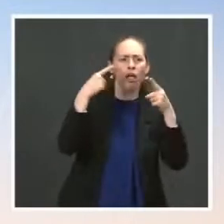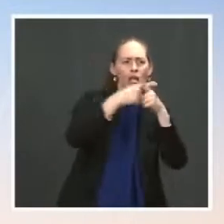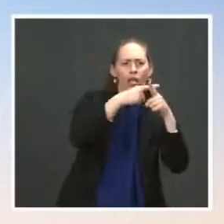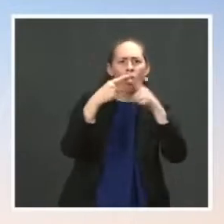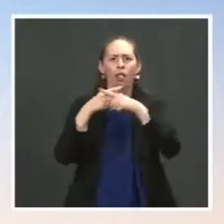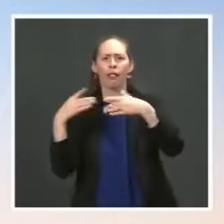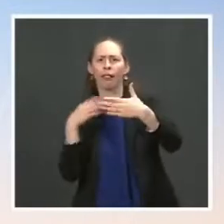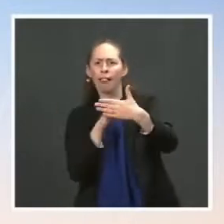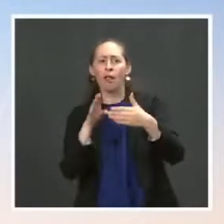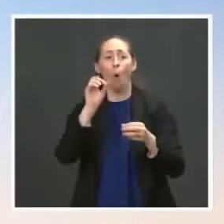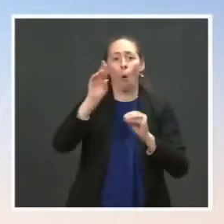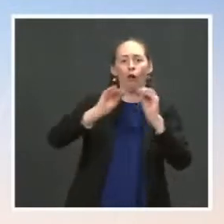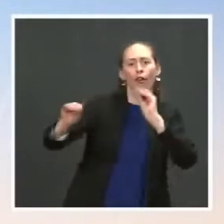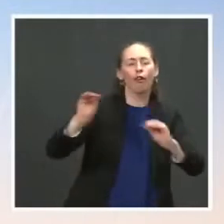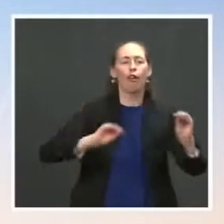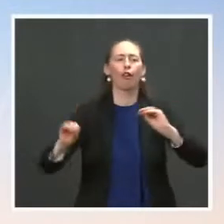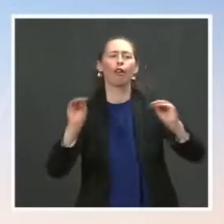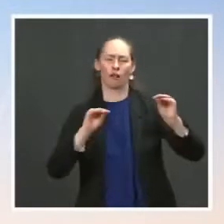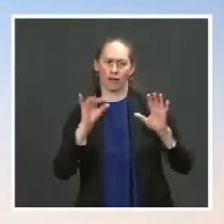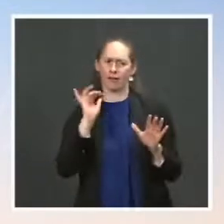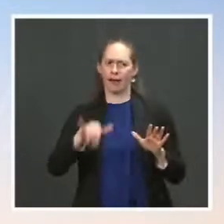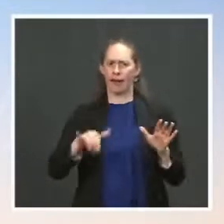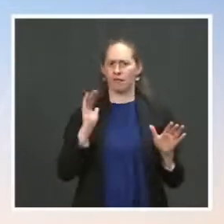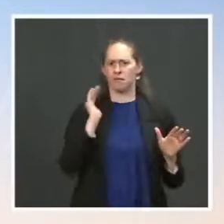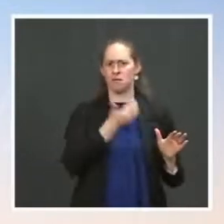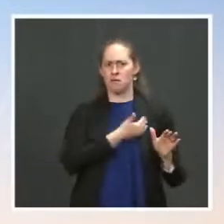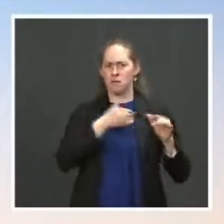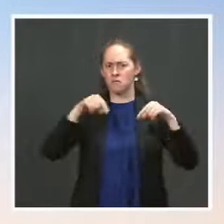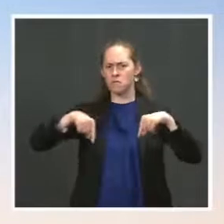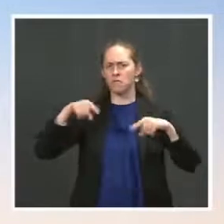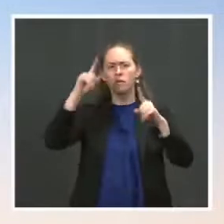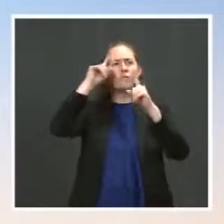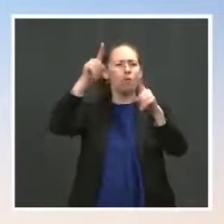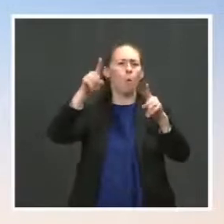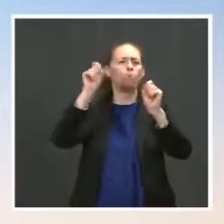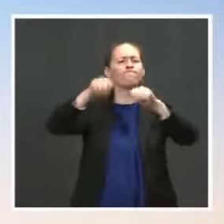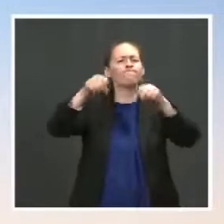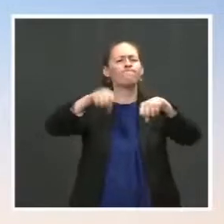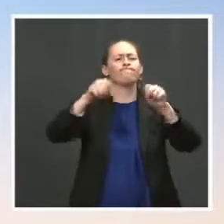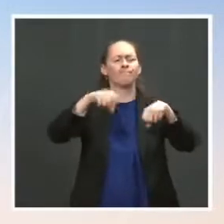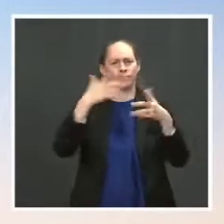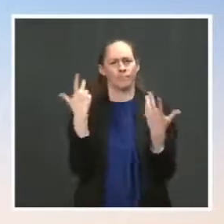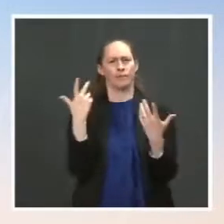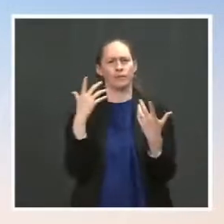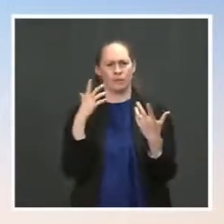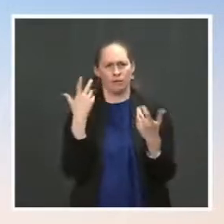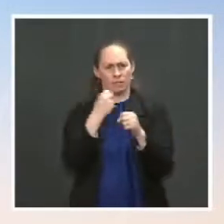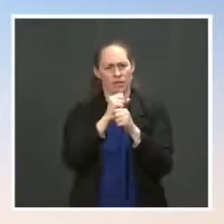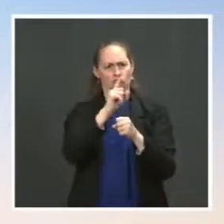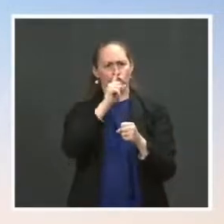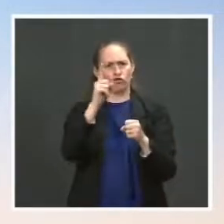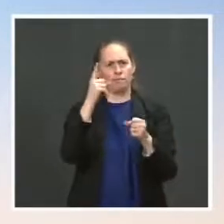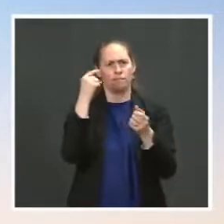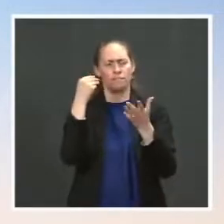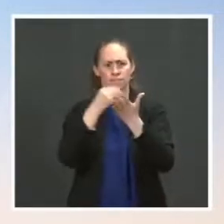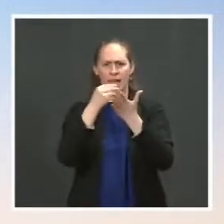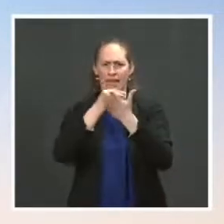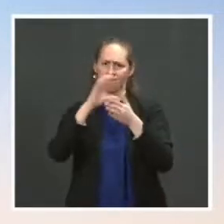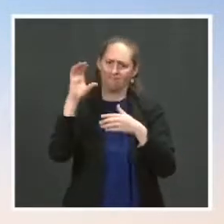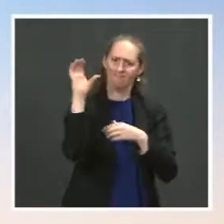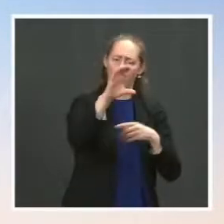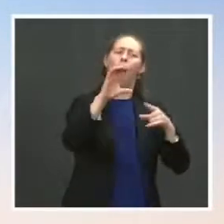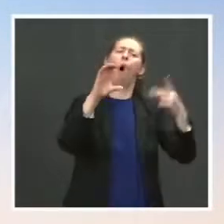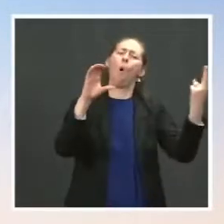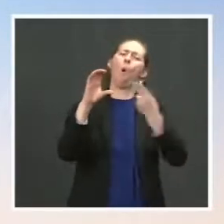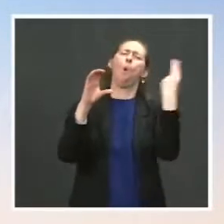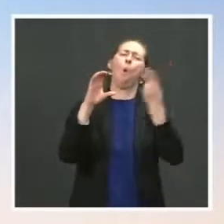an important part of making sure that these dollars do the most good economically. Although I would point out, this is not the same kind of stimulus pattern we were